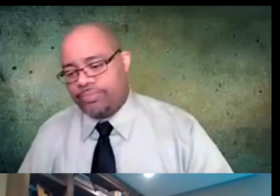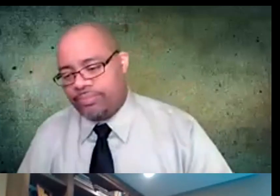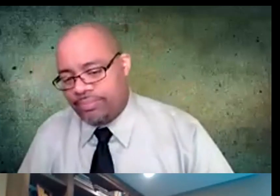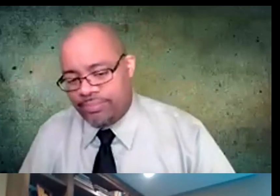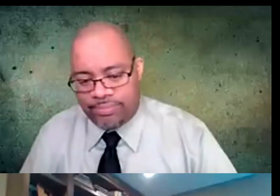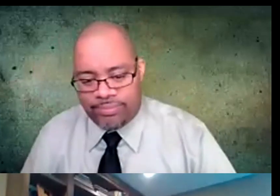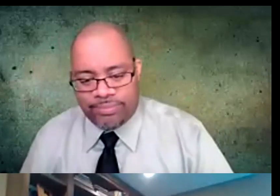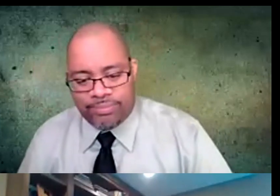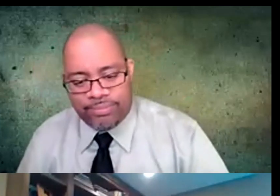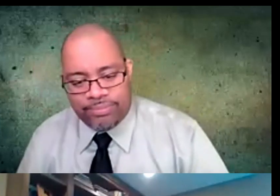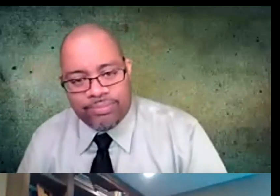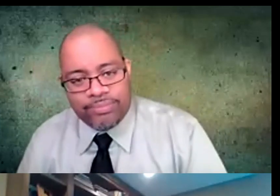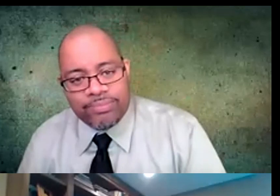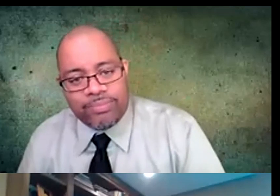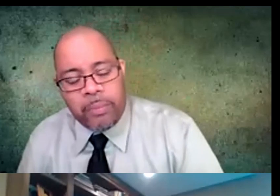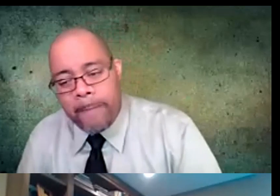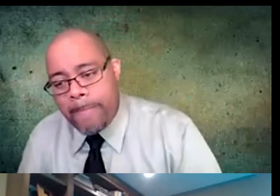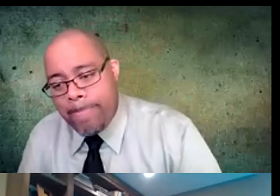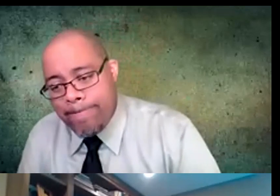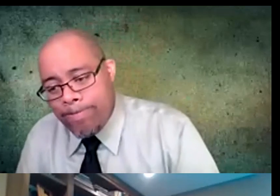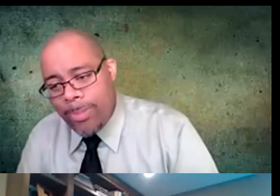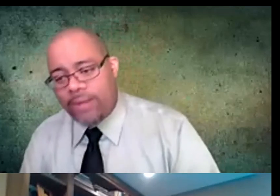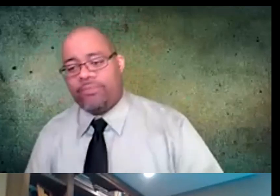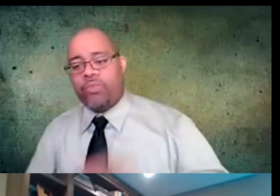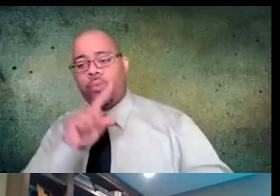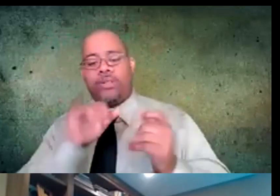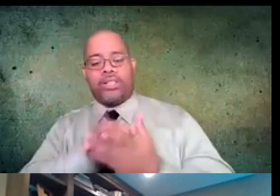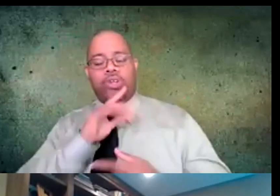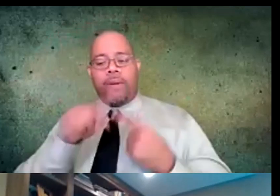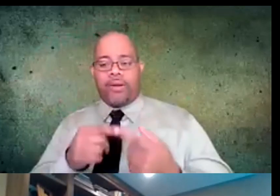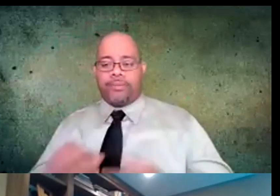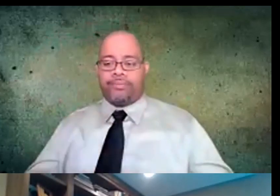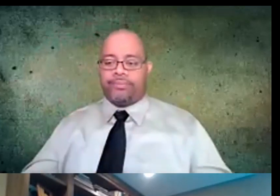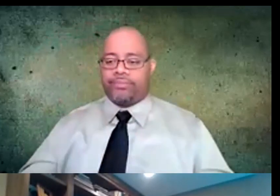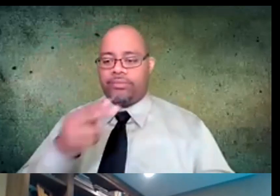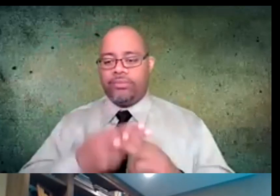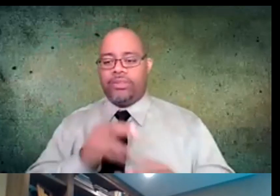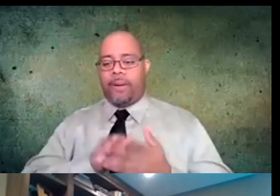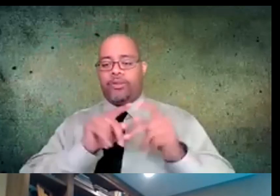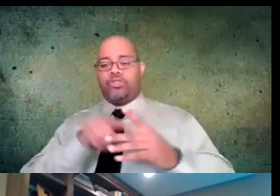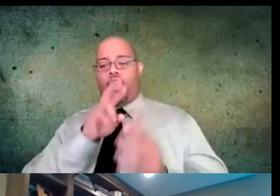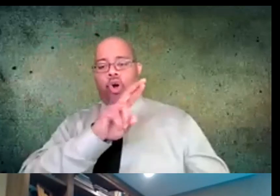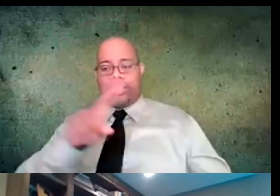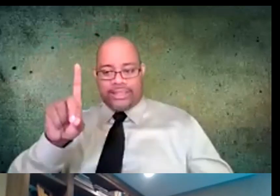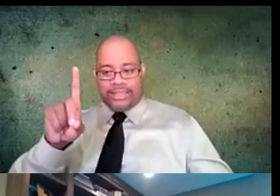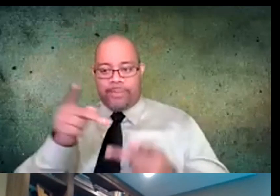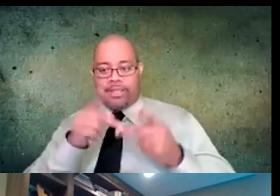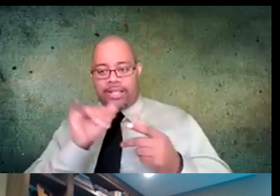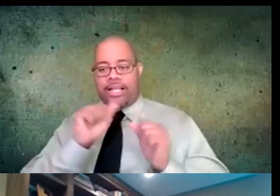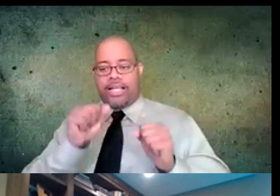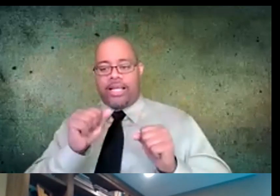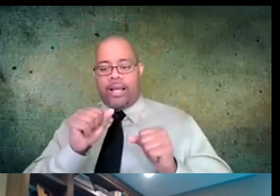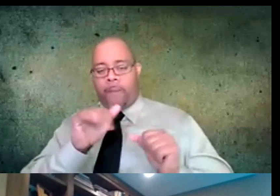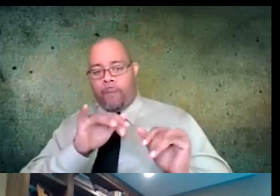Perfect, thank you. So there's another question which talks about, you mentioned that people start in R&D positions and then essentially